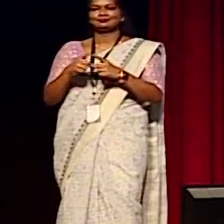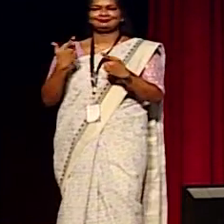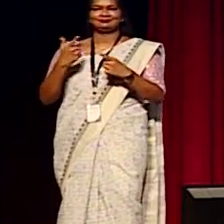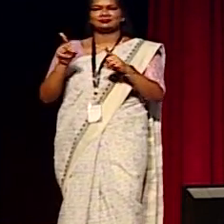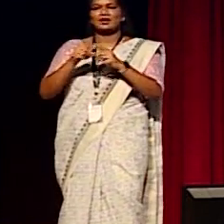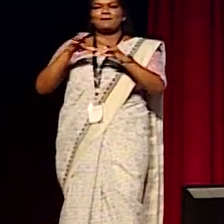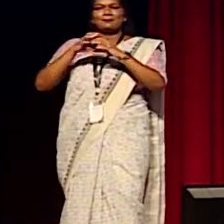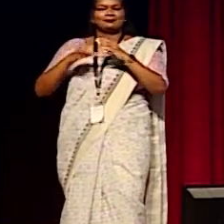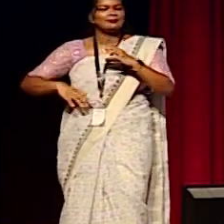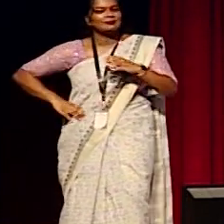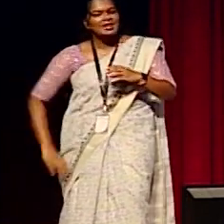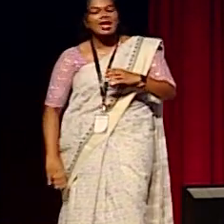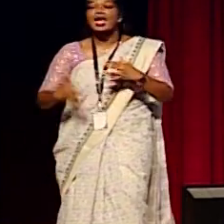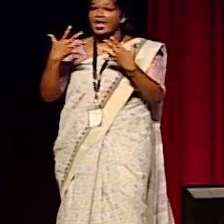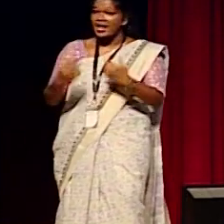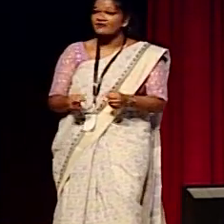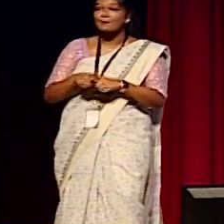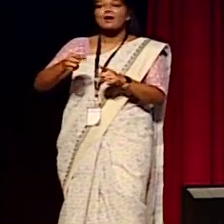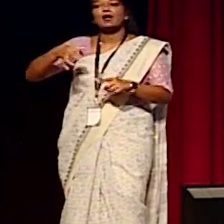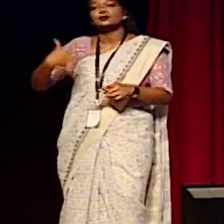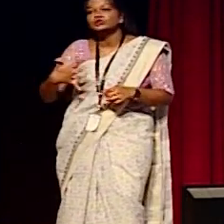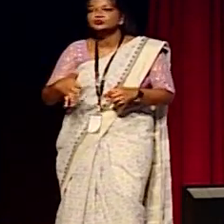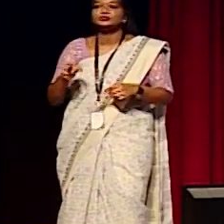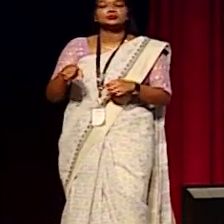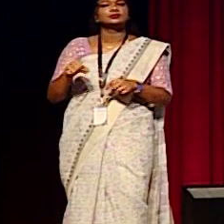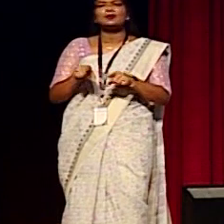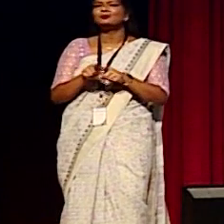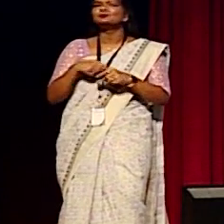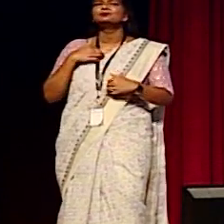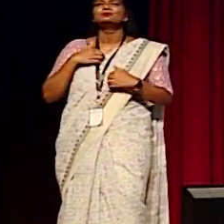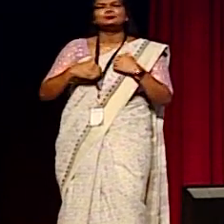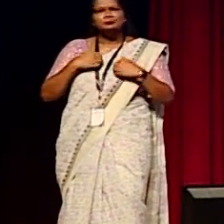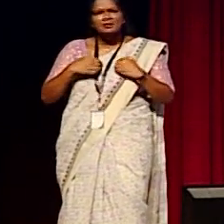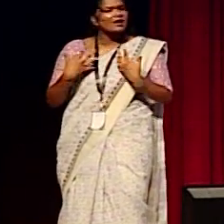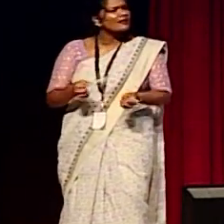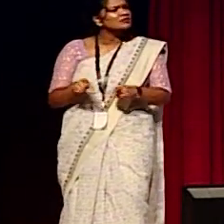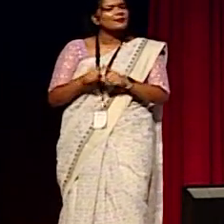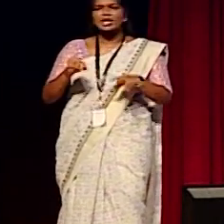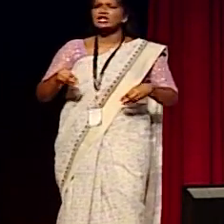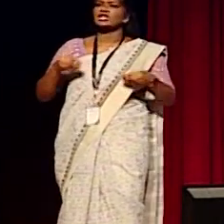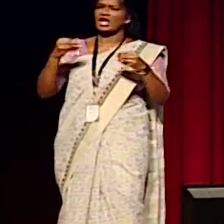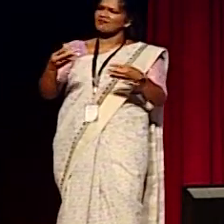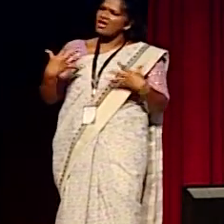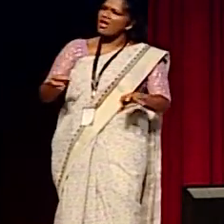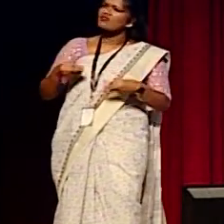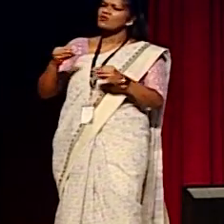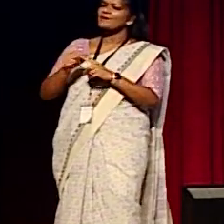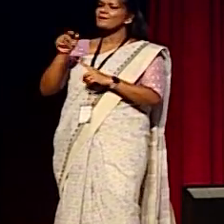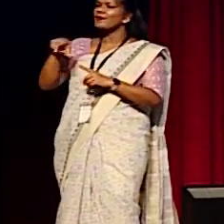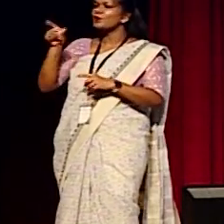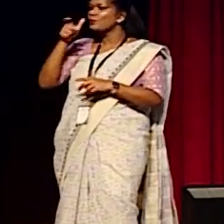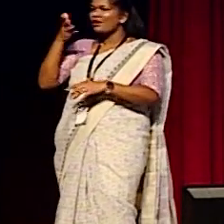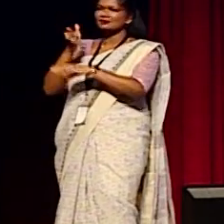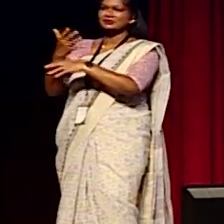England, made inexpensive replicas, and very enthusiastically gave them to patients.